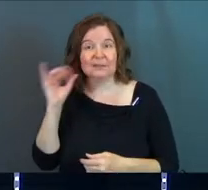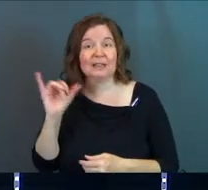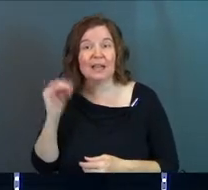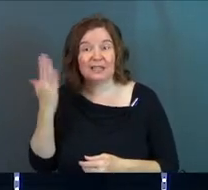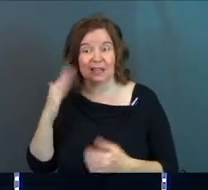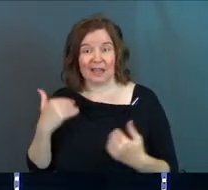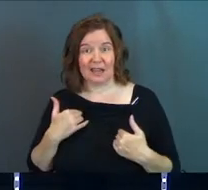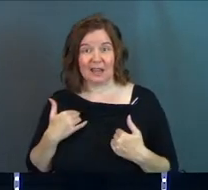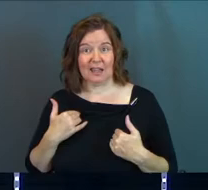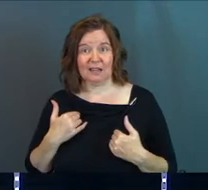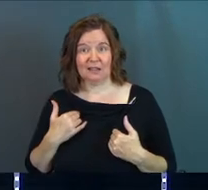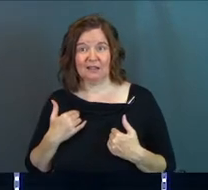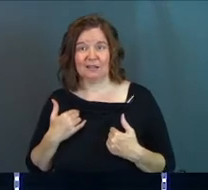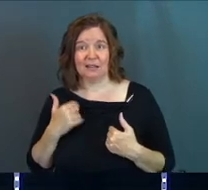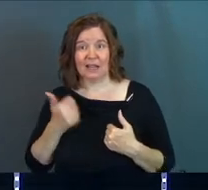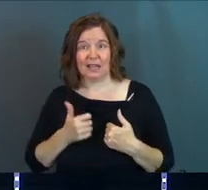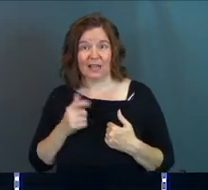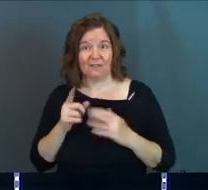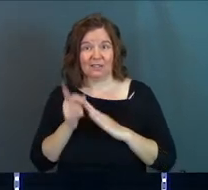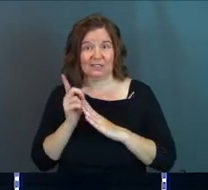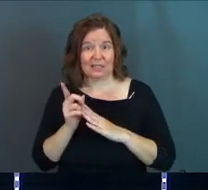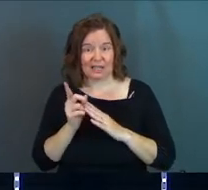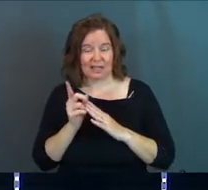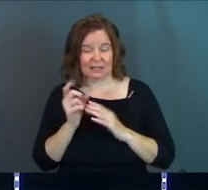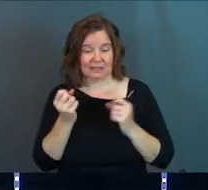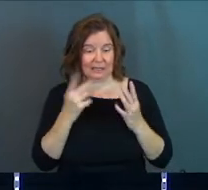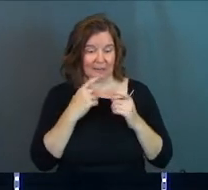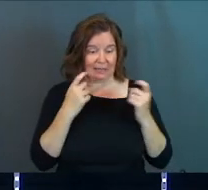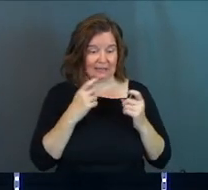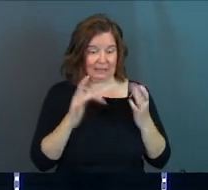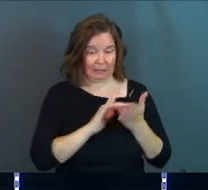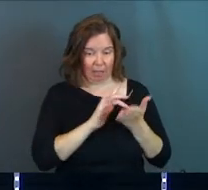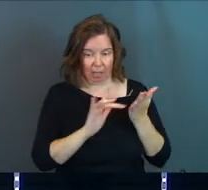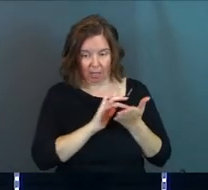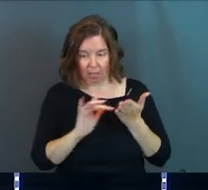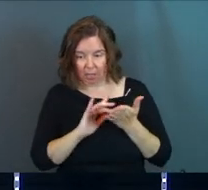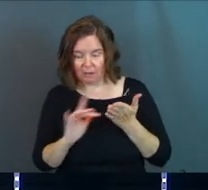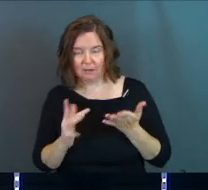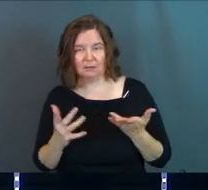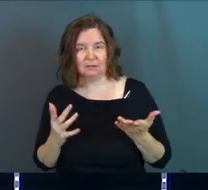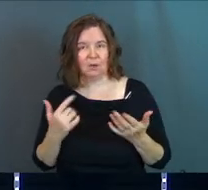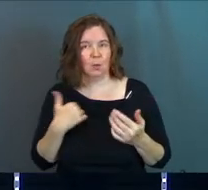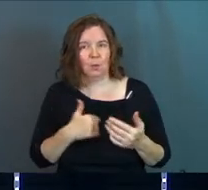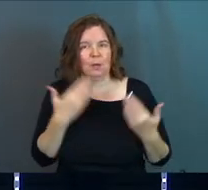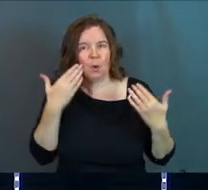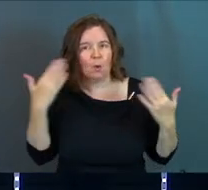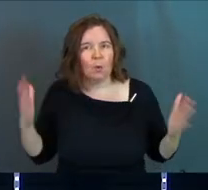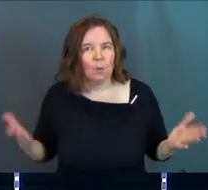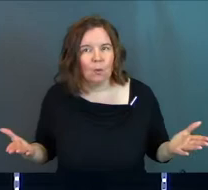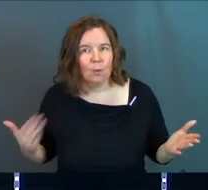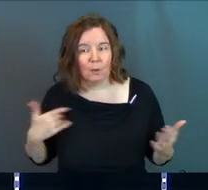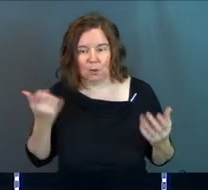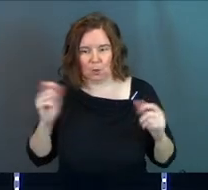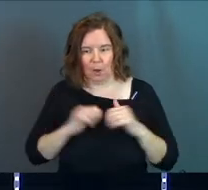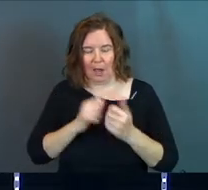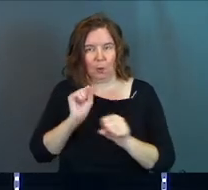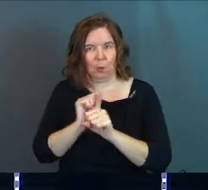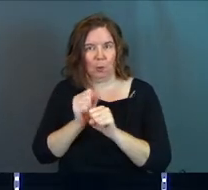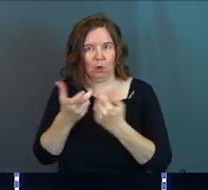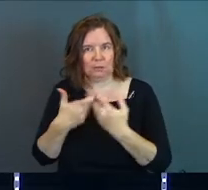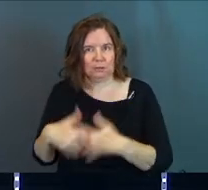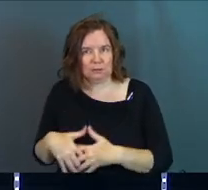Like, did God have a rate? You know, like every second he hung on the cross, this many sins got covered? Like, we don't know. We don't know how it